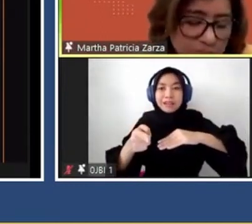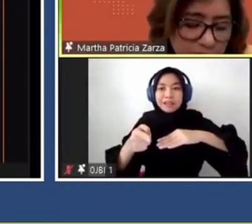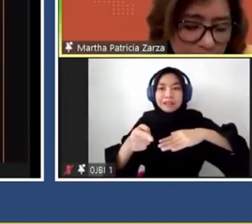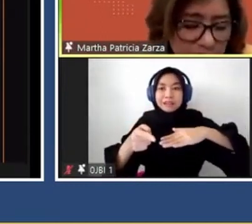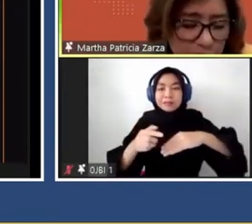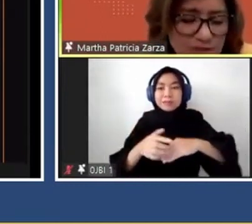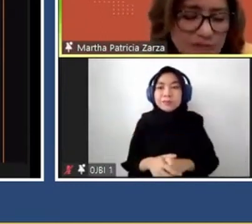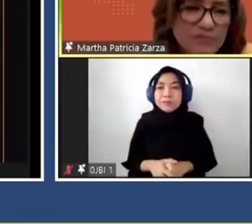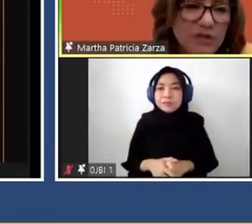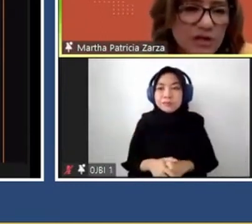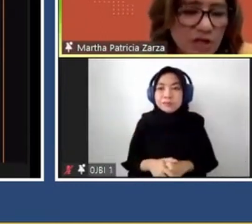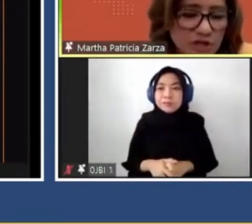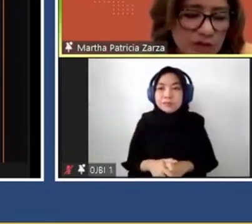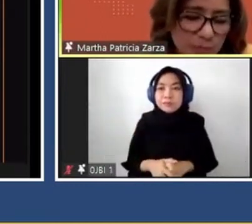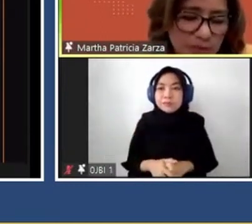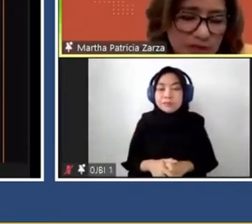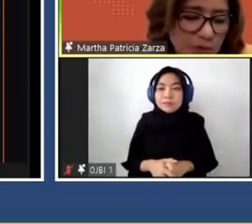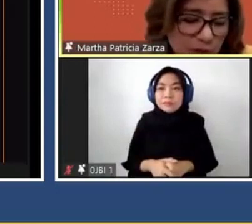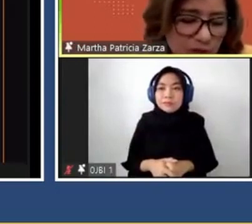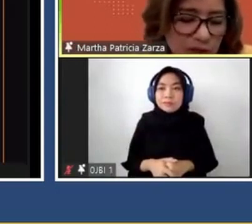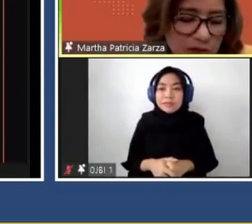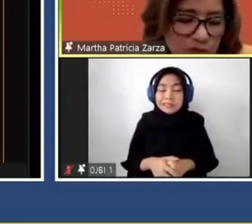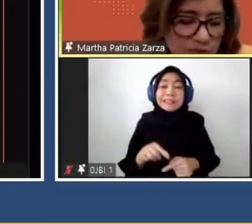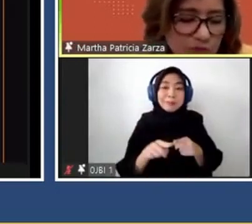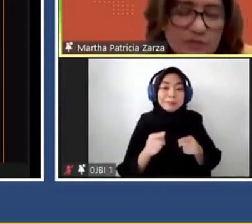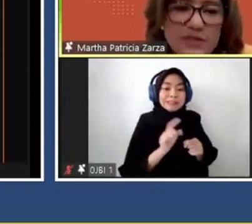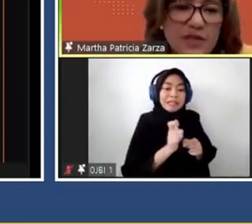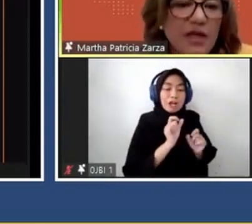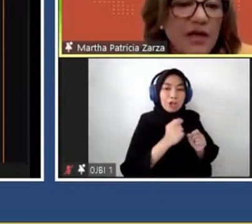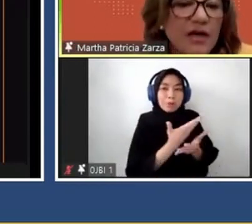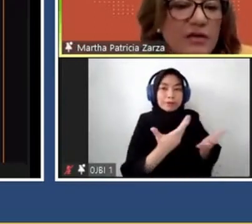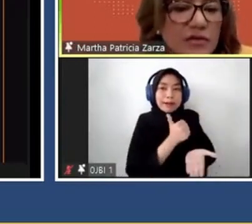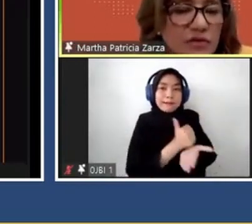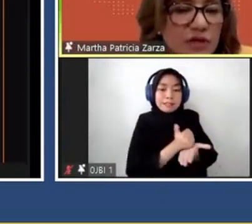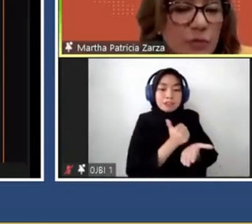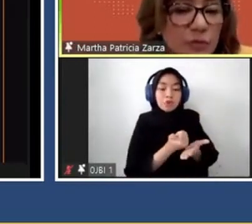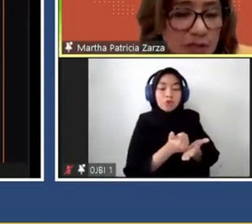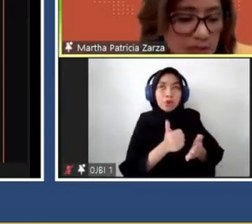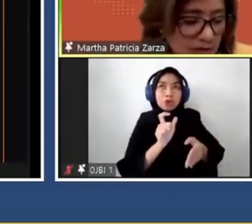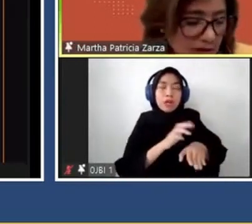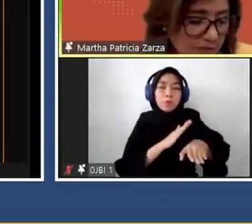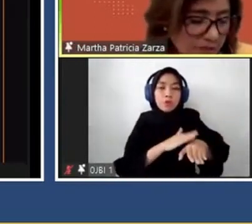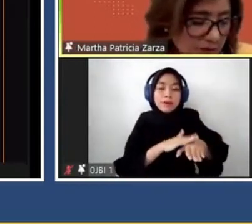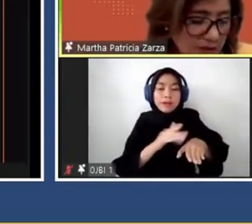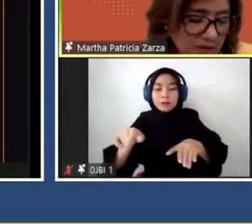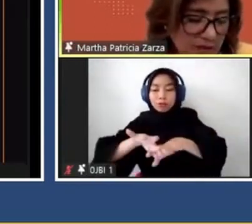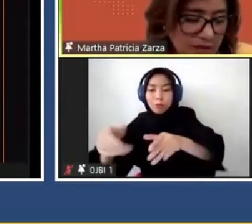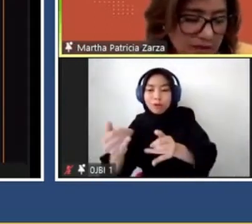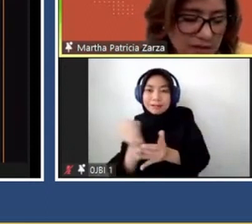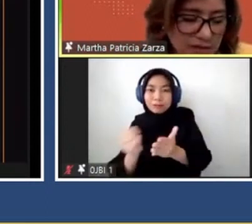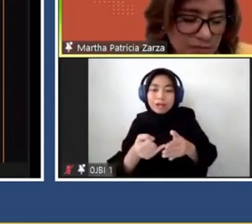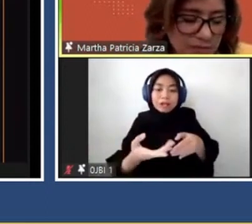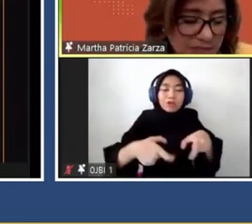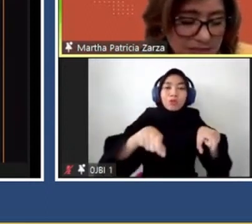expression, that it was culturally compatible with local costumes and uses. So the community found it